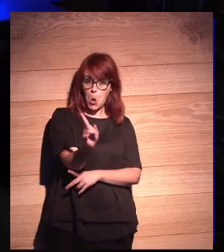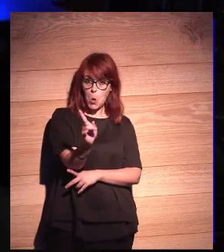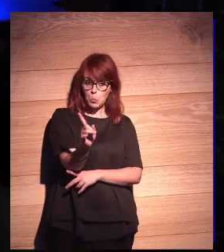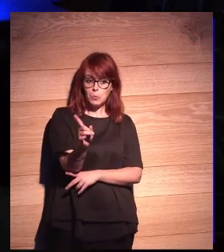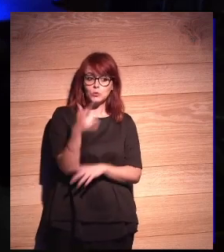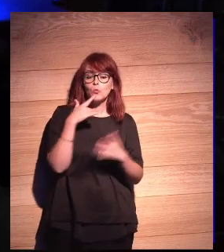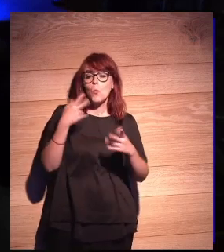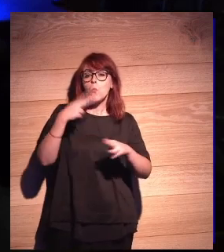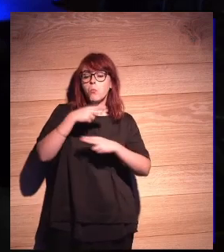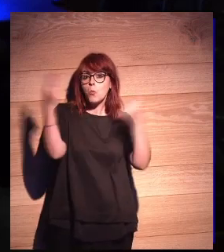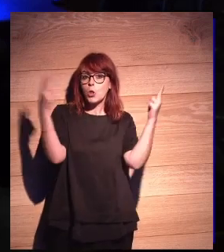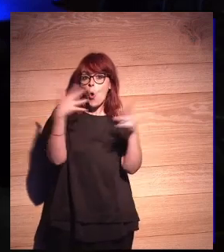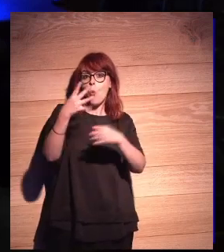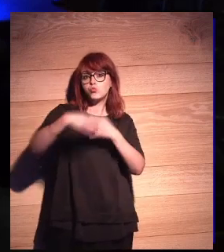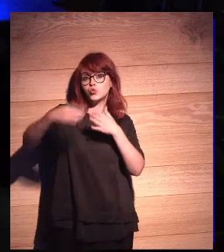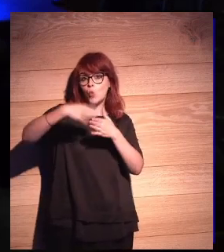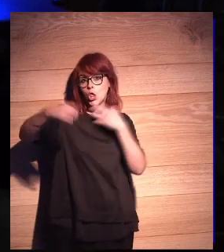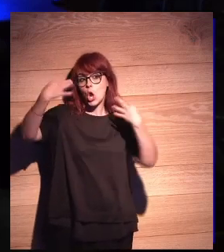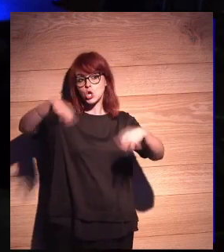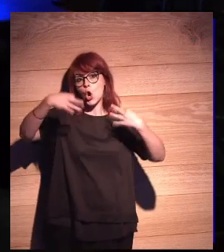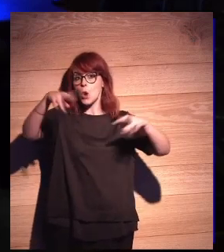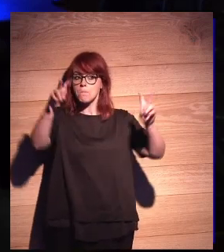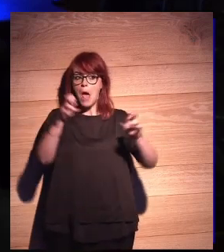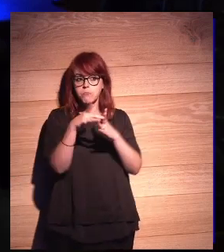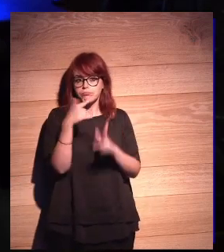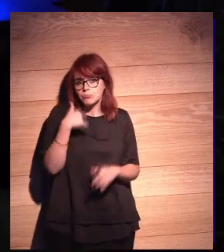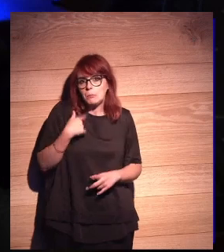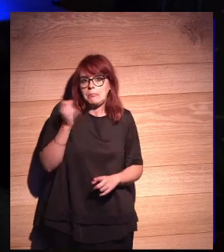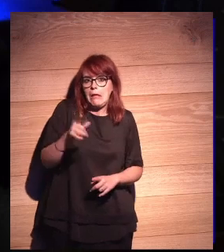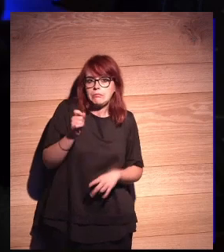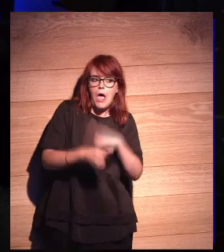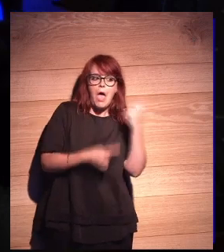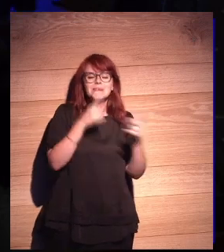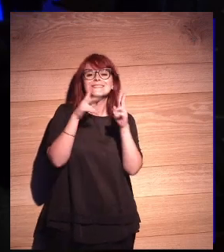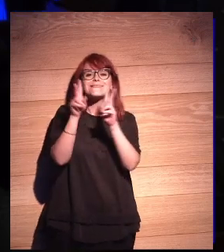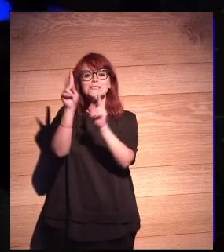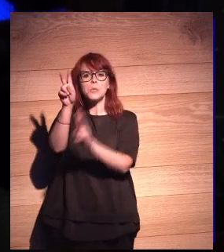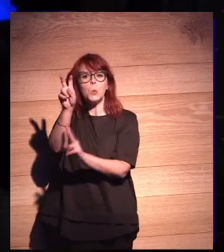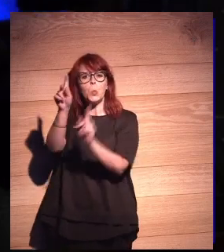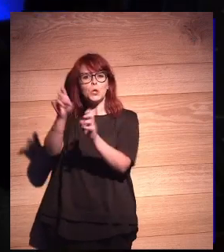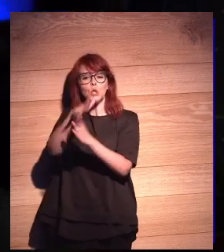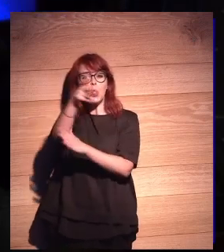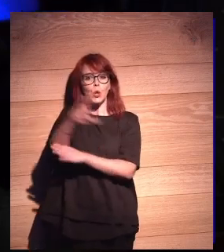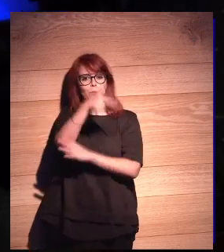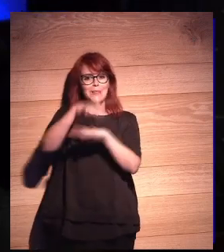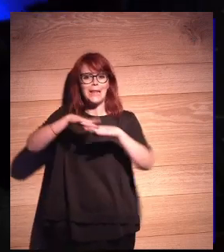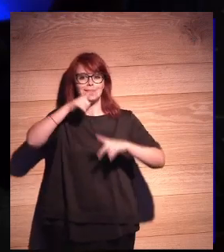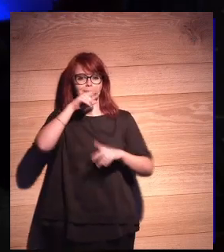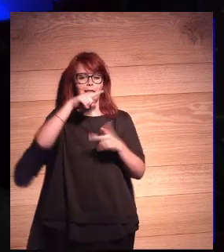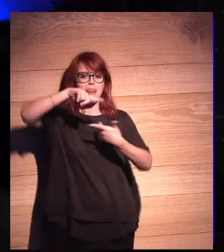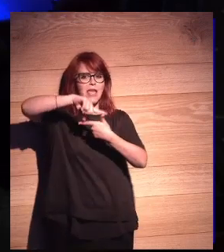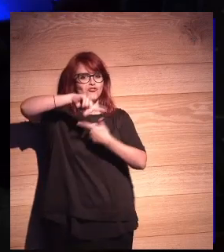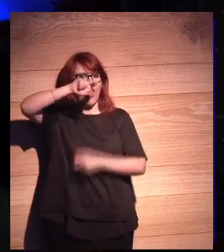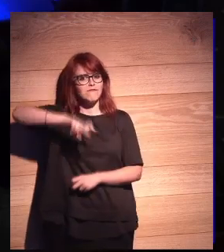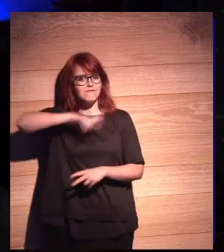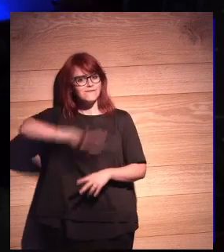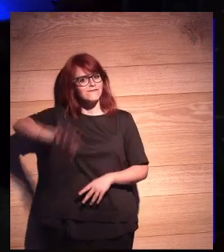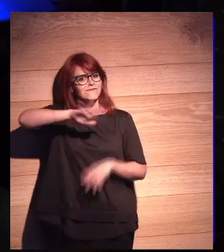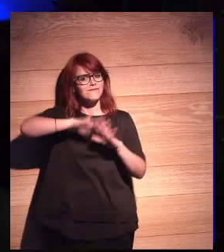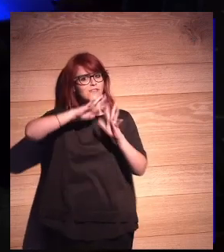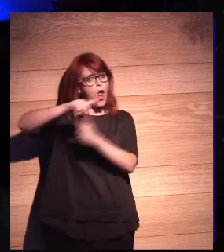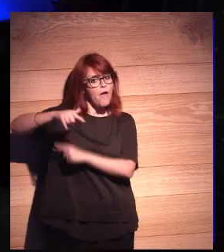it's not good. But if it's a public of users, normal users, I took small seconds from documentaries from National